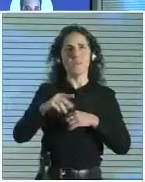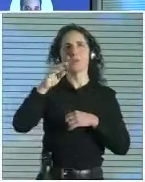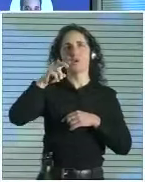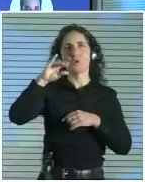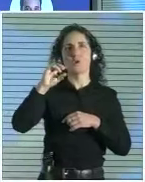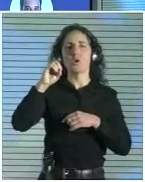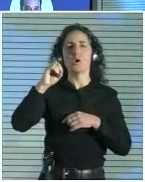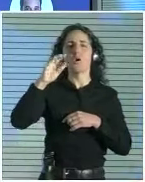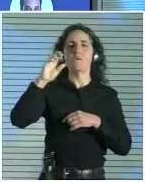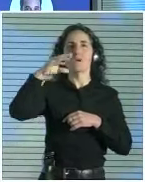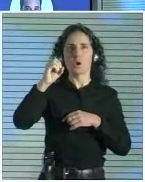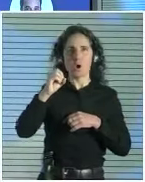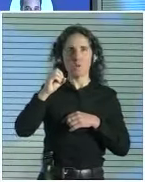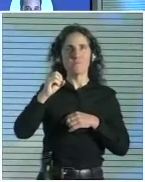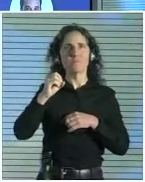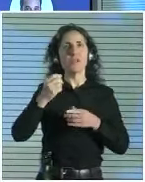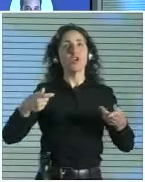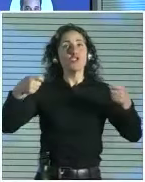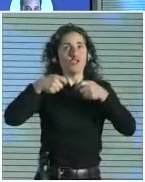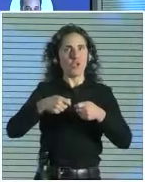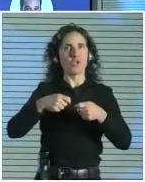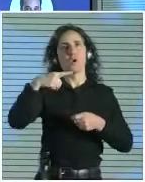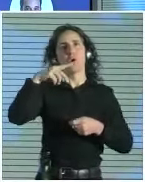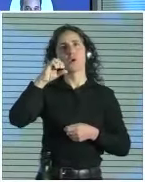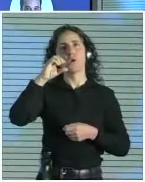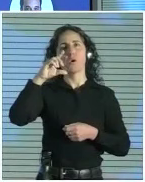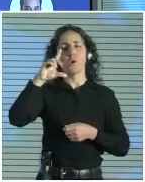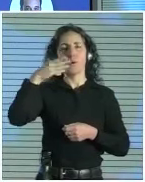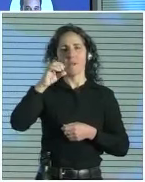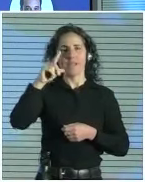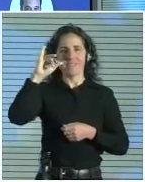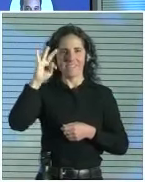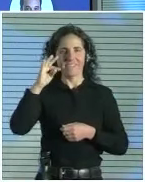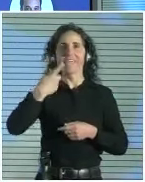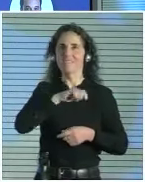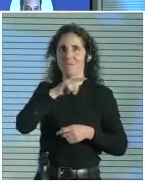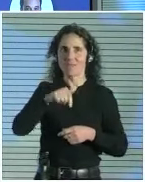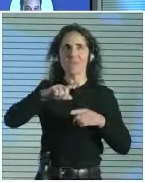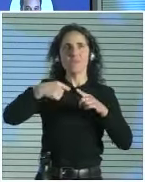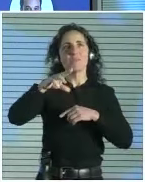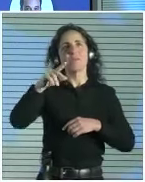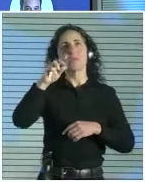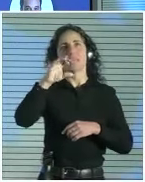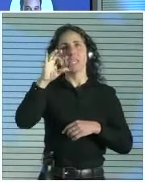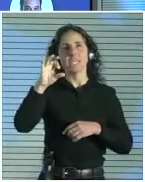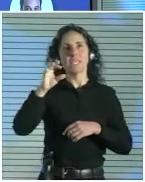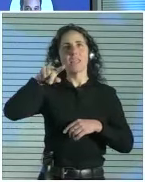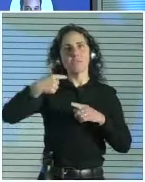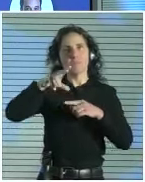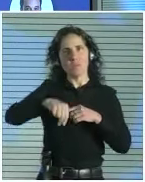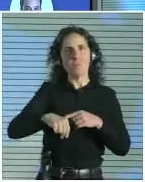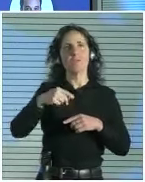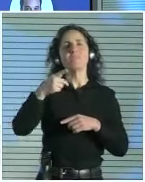us Mr. Guis Dan Bunen, Head Travel Sustainable Program Booking.com, and